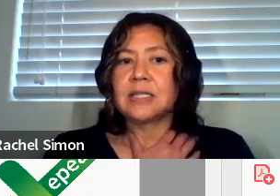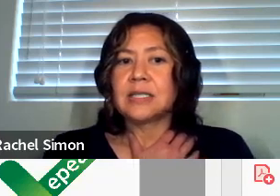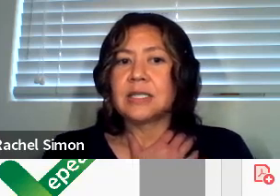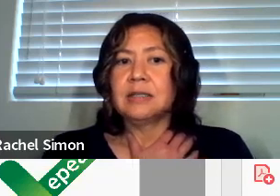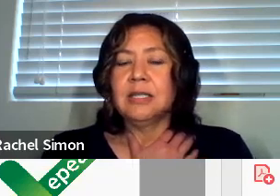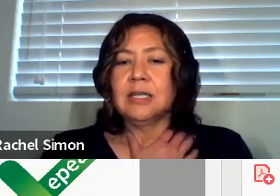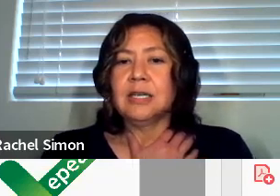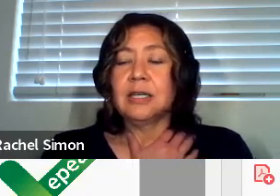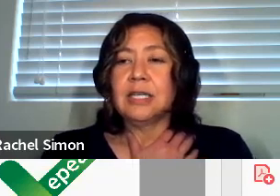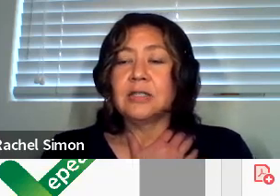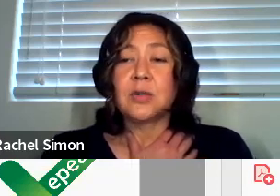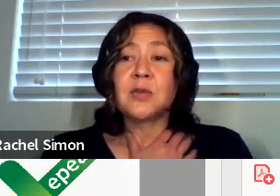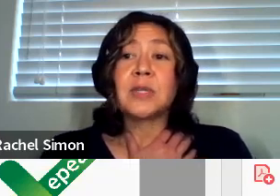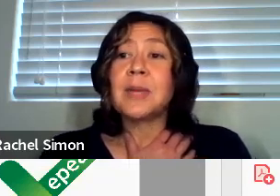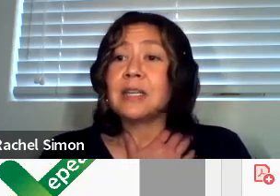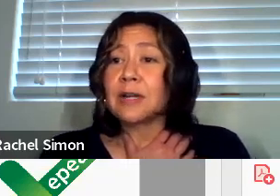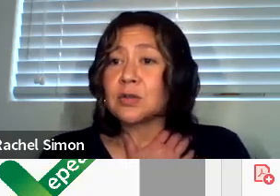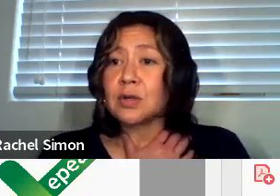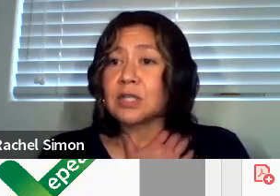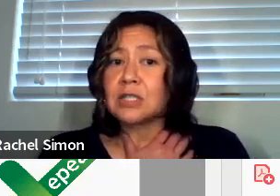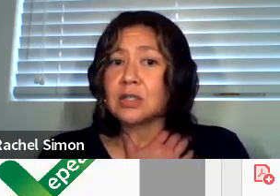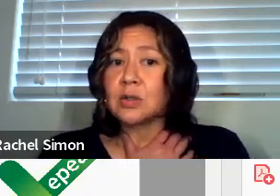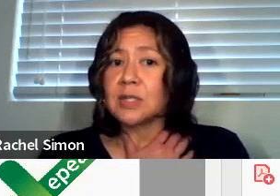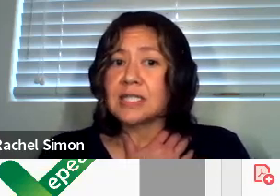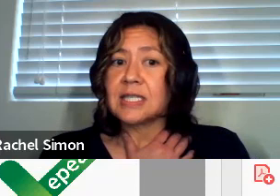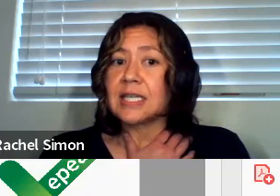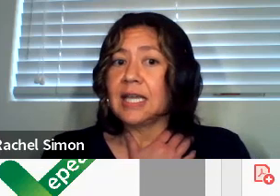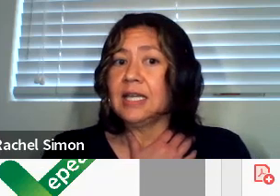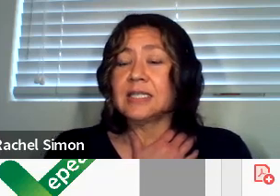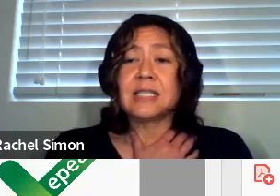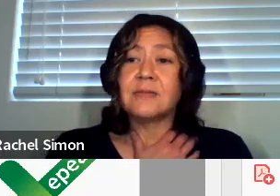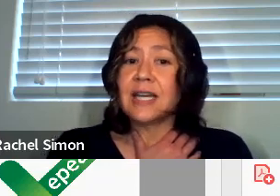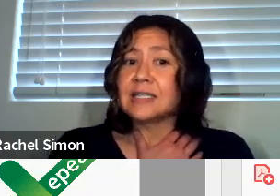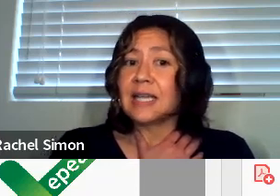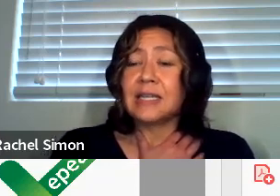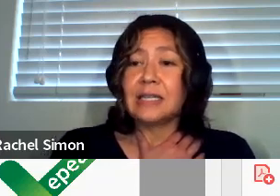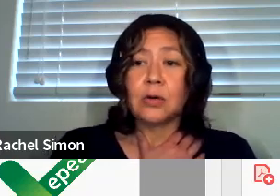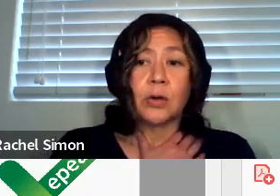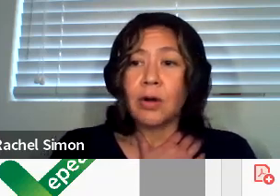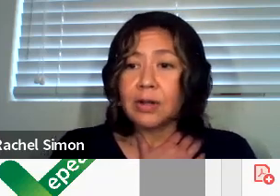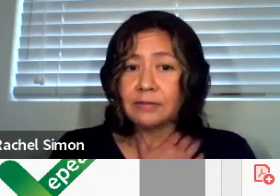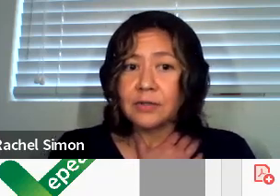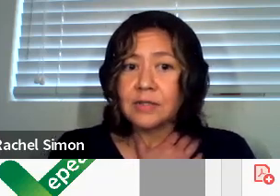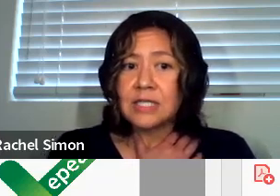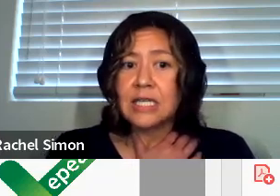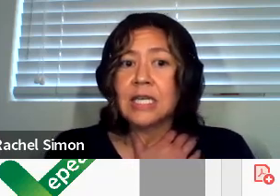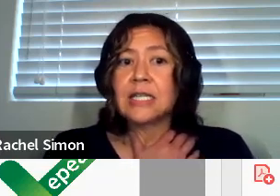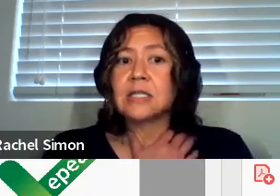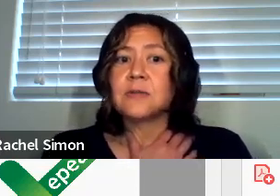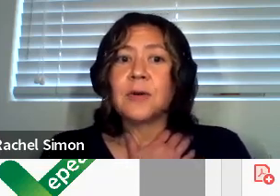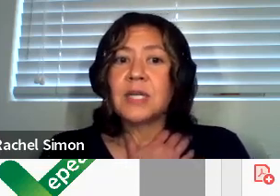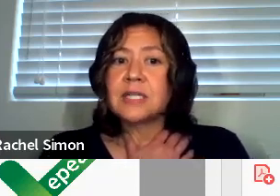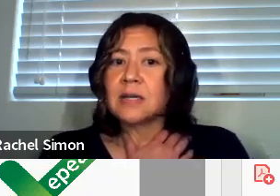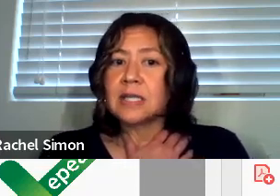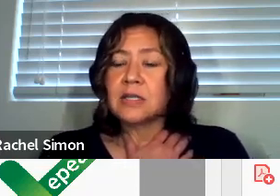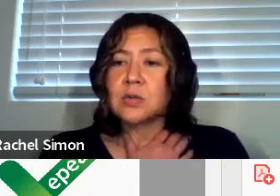impact? Is it in terms of what the manufacturers are gonna do? Is it to incentivize any or all efforts? Is